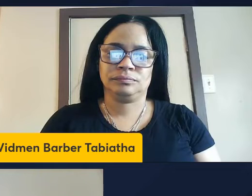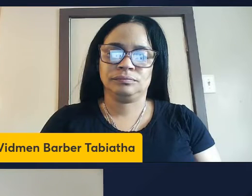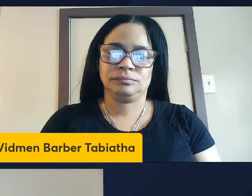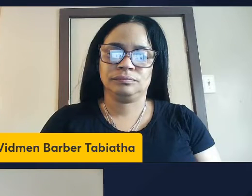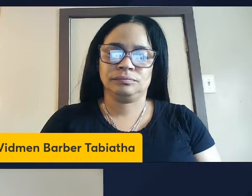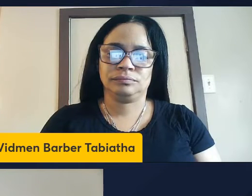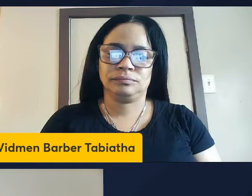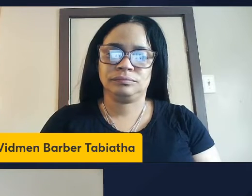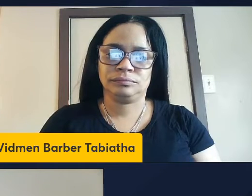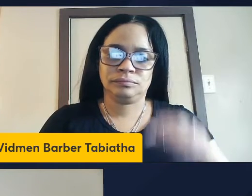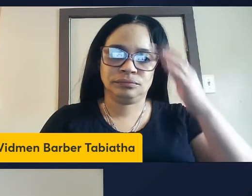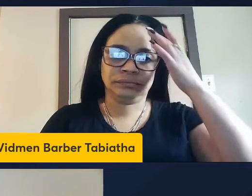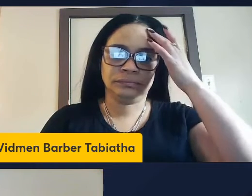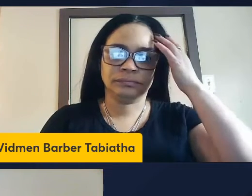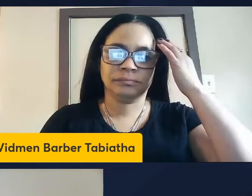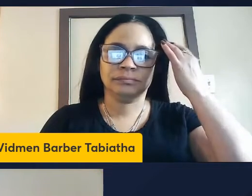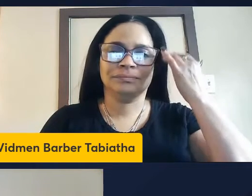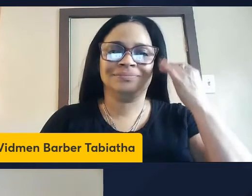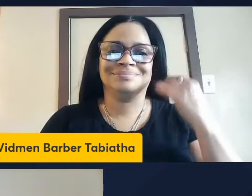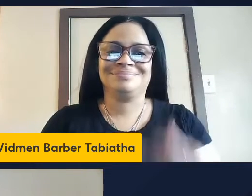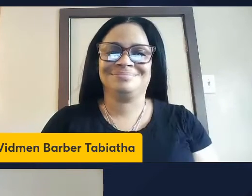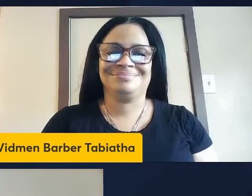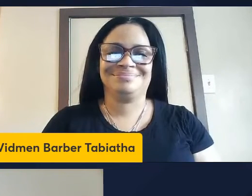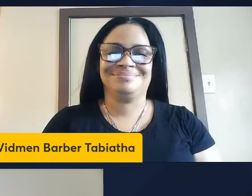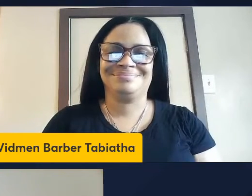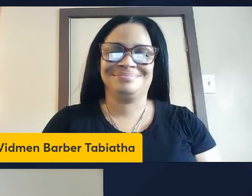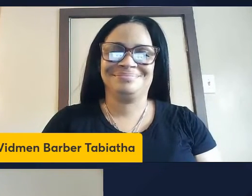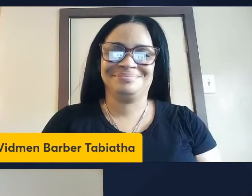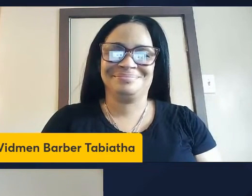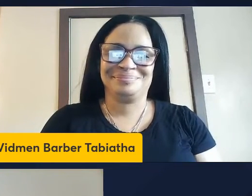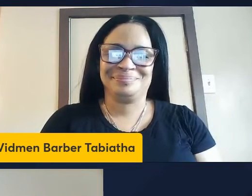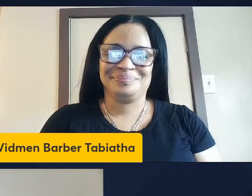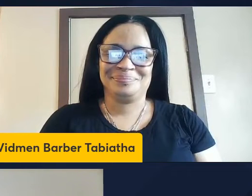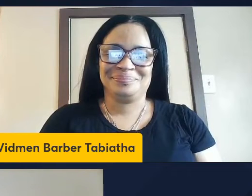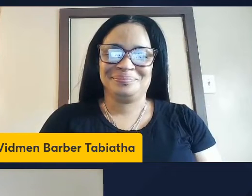How about now? No, sorry.